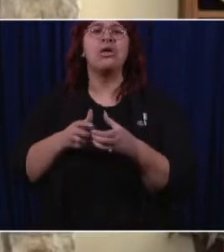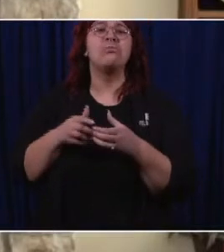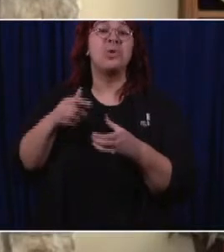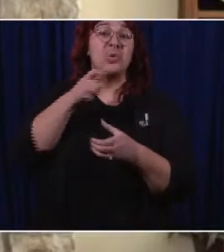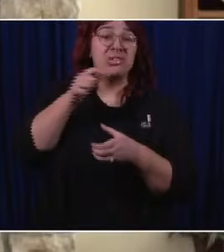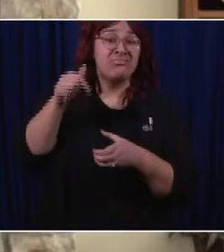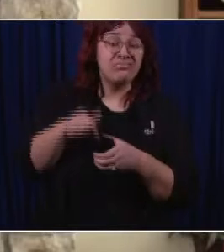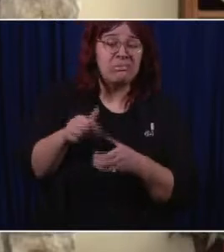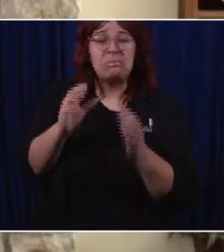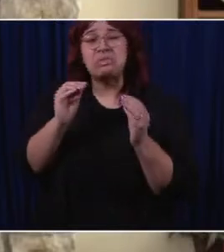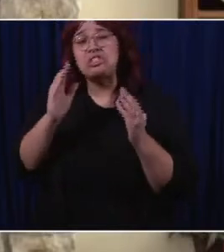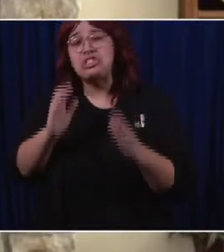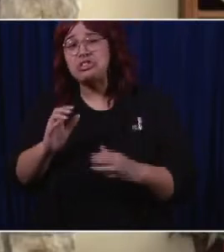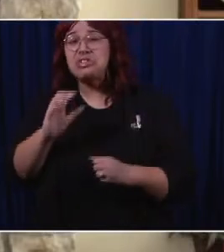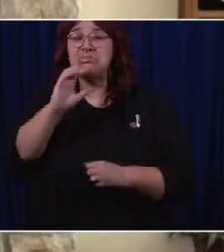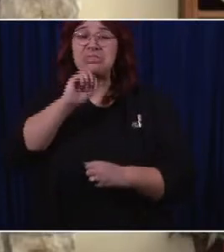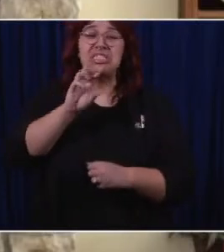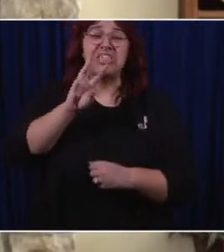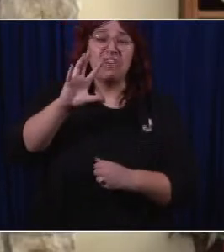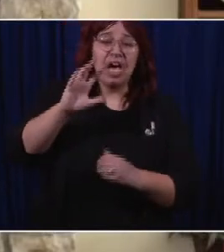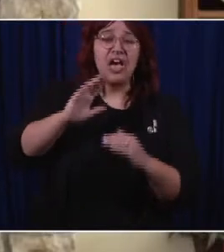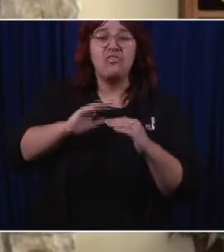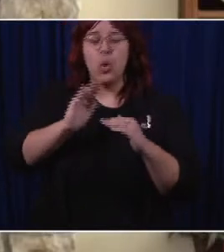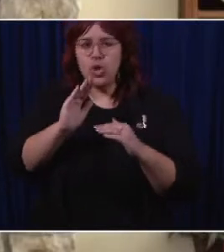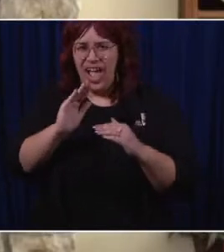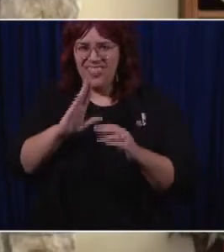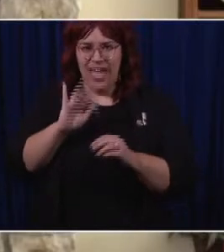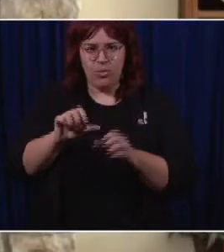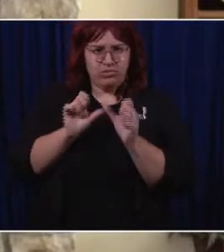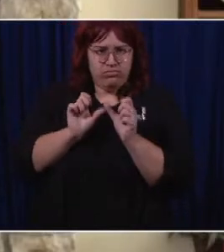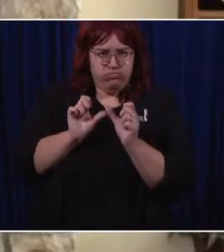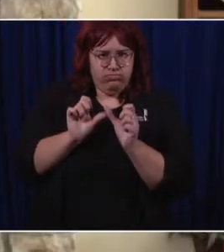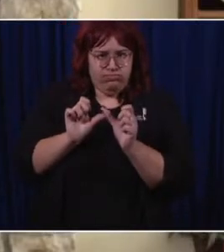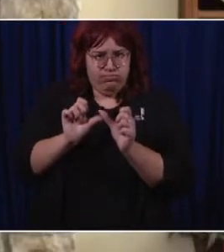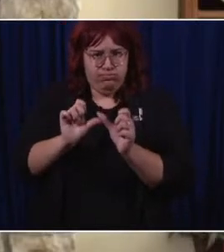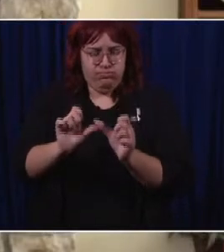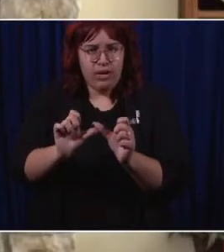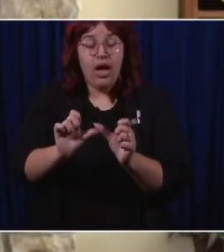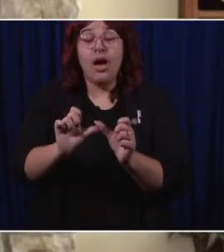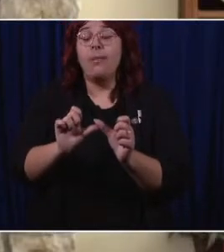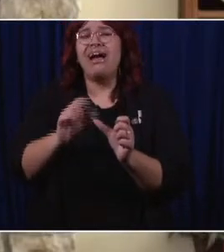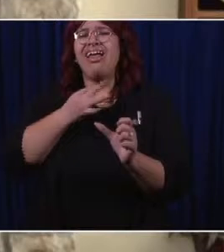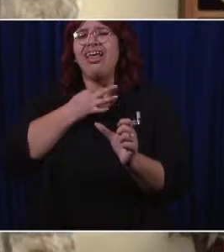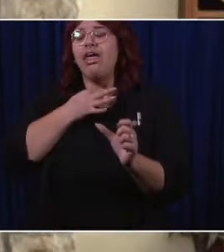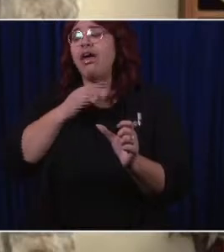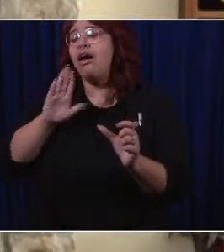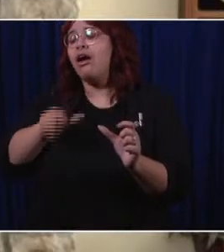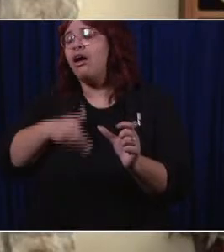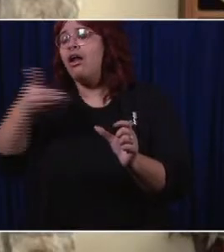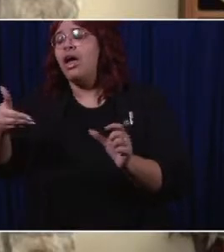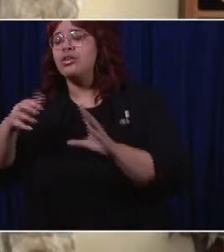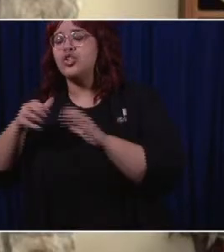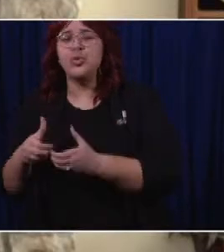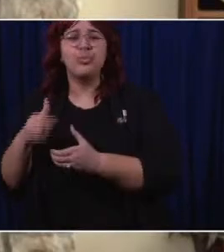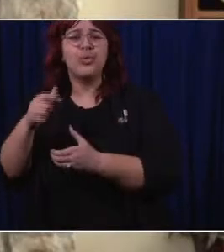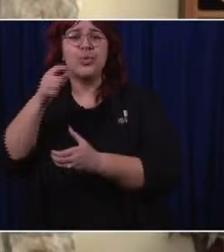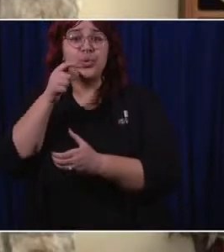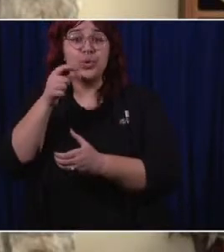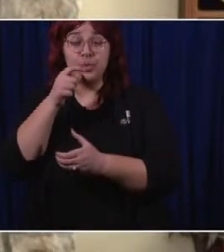have any idea of who's going to be in the next group? And will that include the prison population and correctional officers?